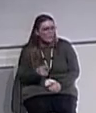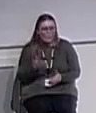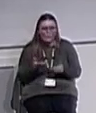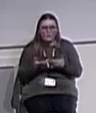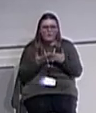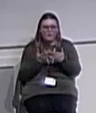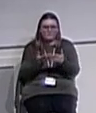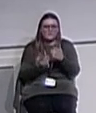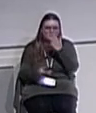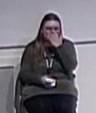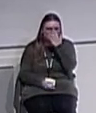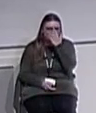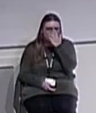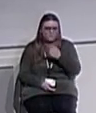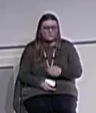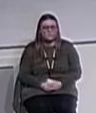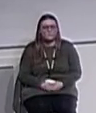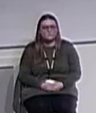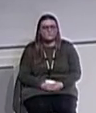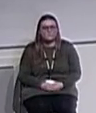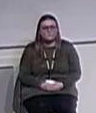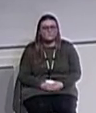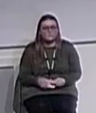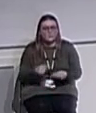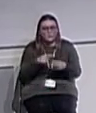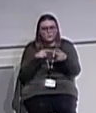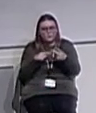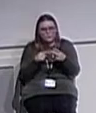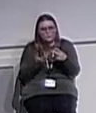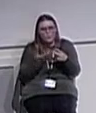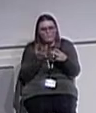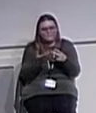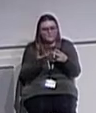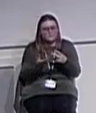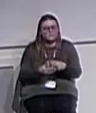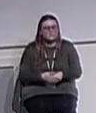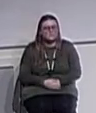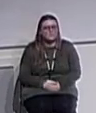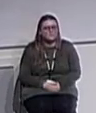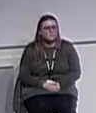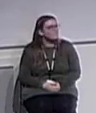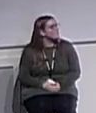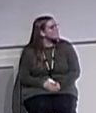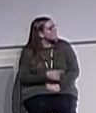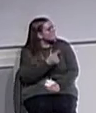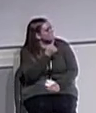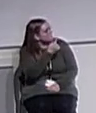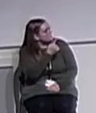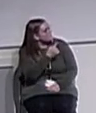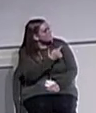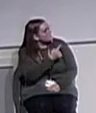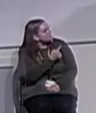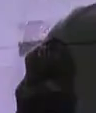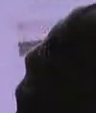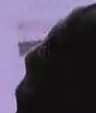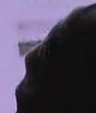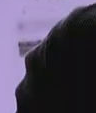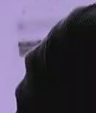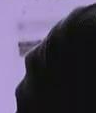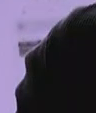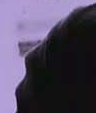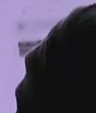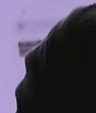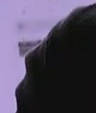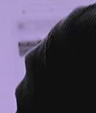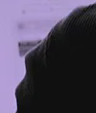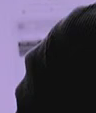We're actually only giving two offers out. We're either going to give a straight 3A offer, or the offer will be two A's and a B. Now, all of these are subject